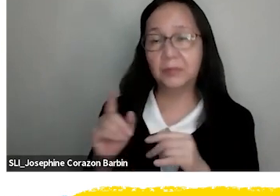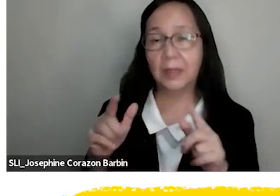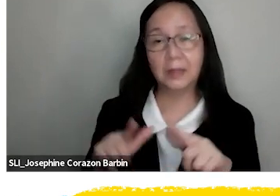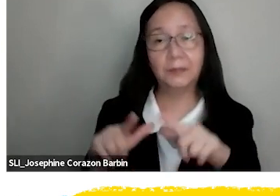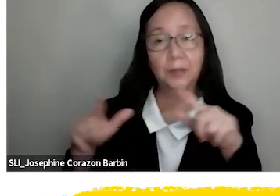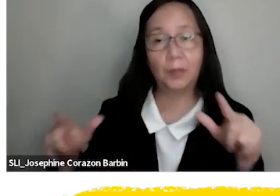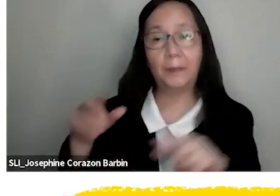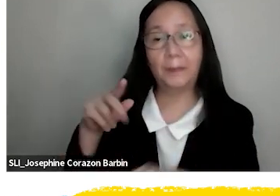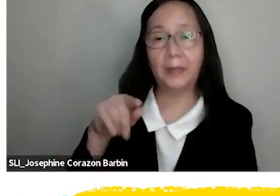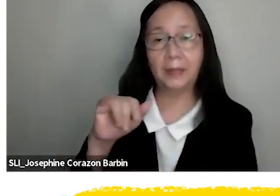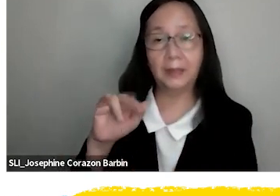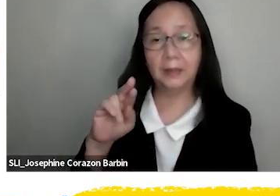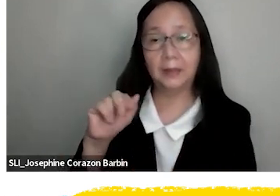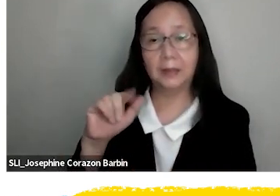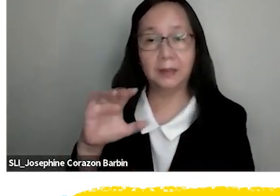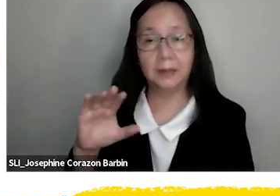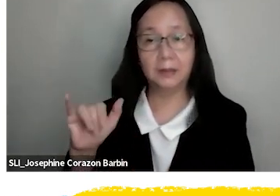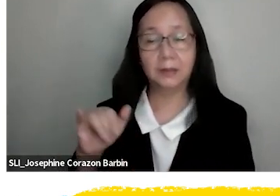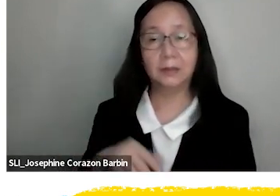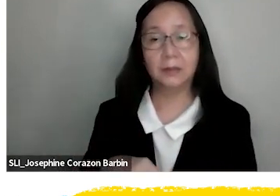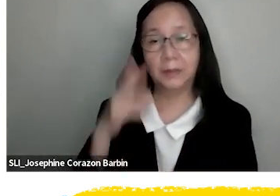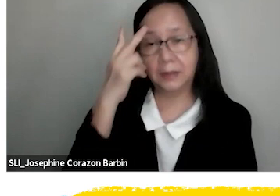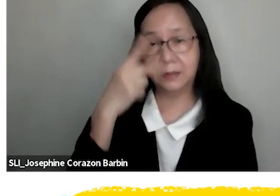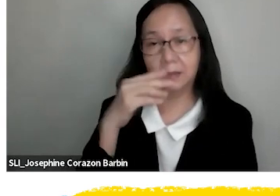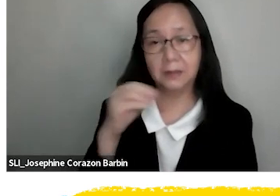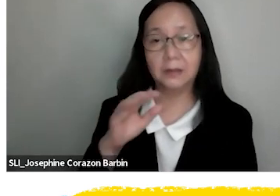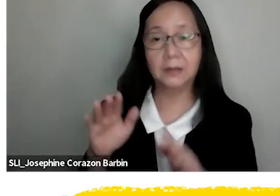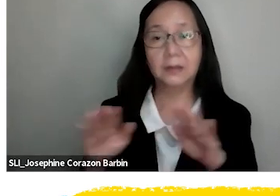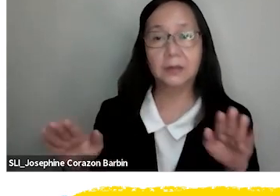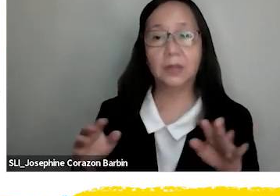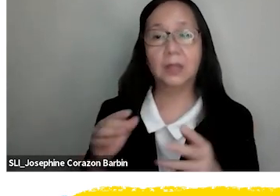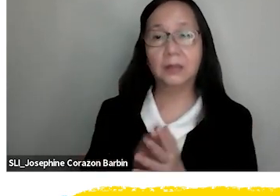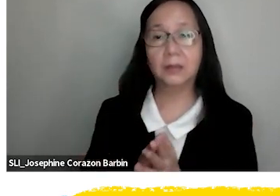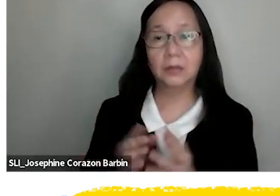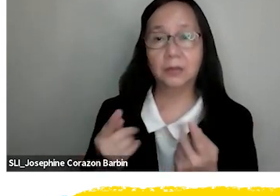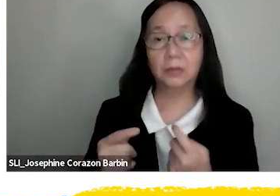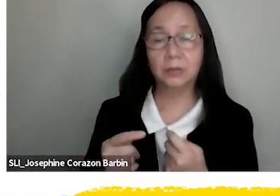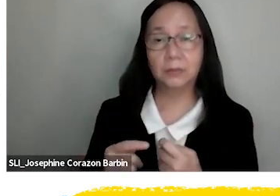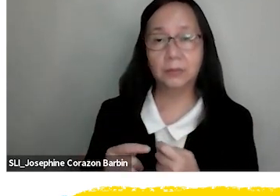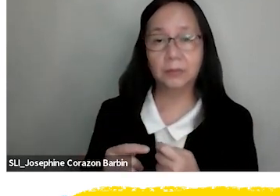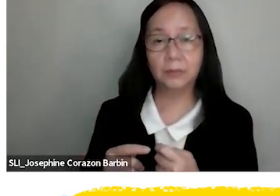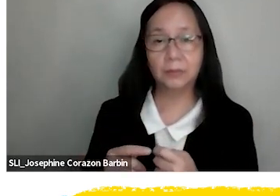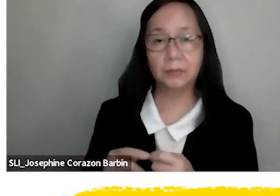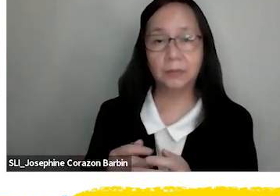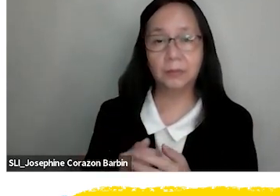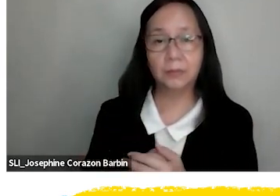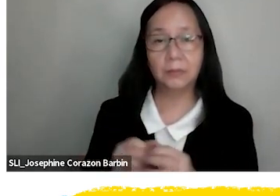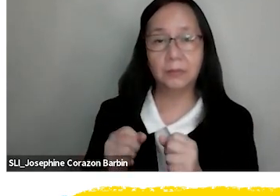privacy parents and children should strike the balance.